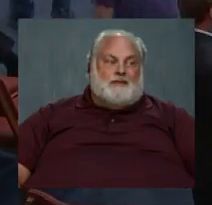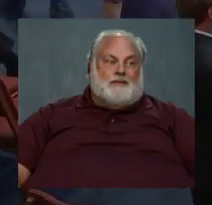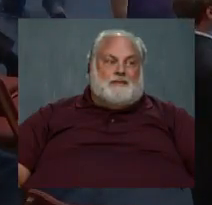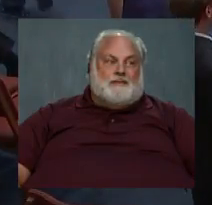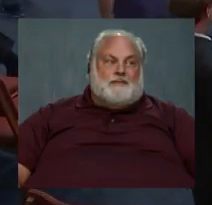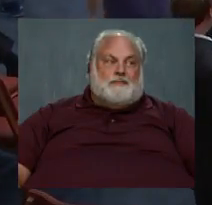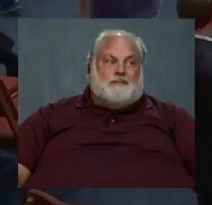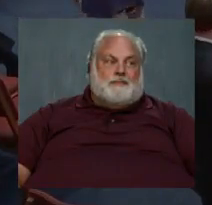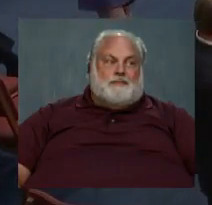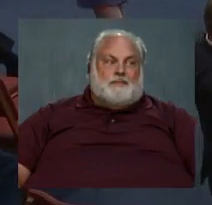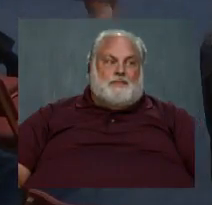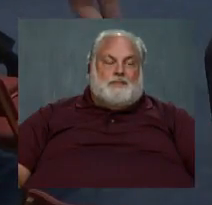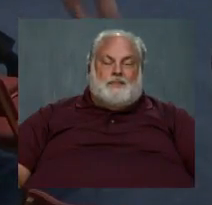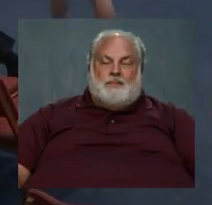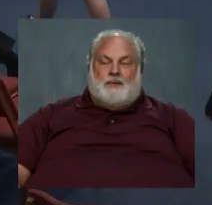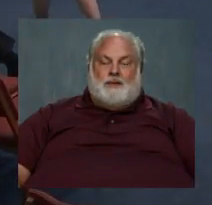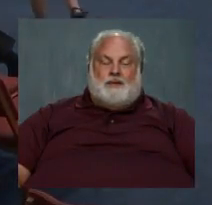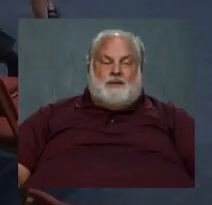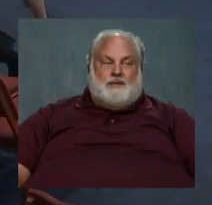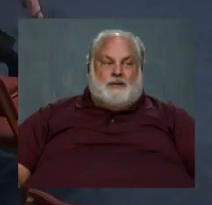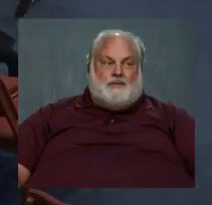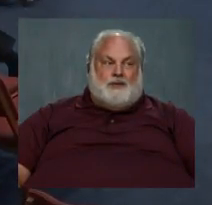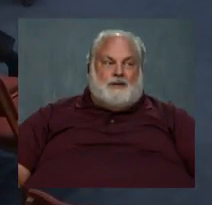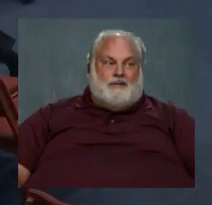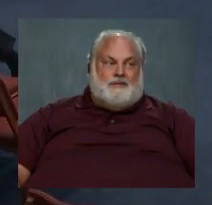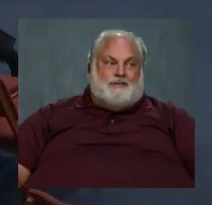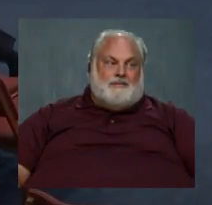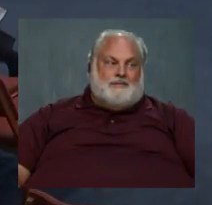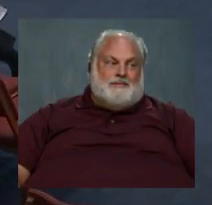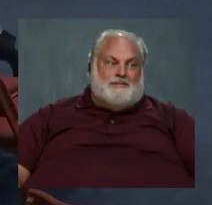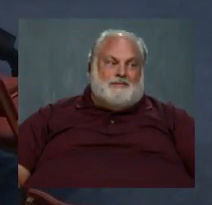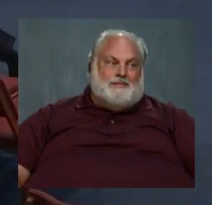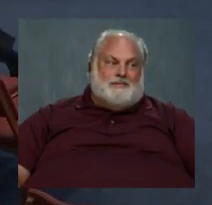resolution? You don't want that